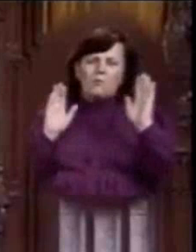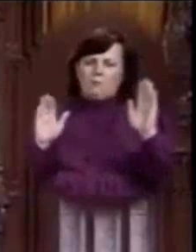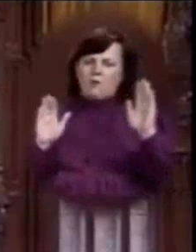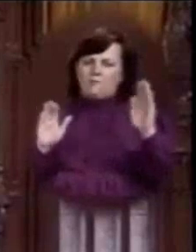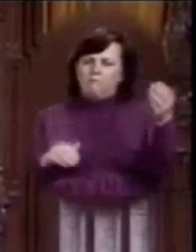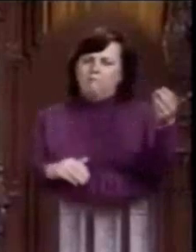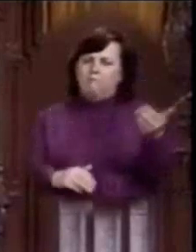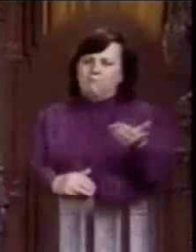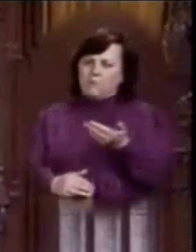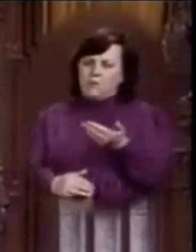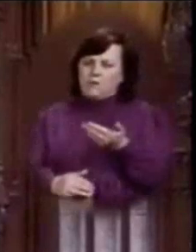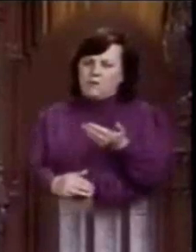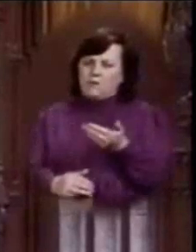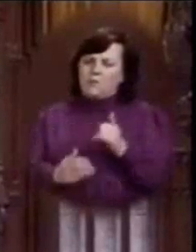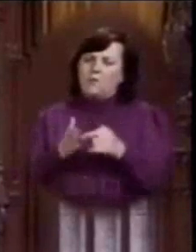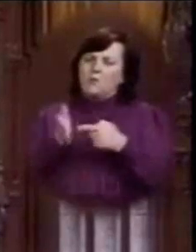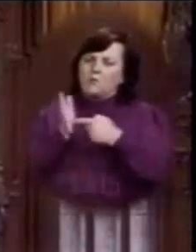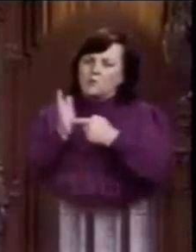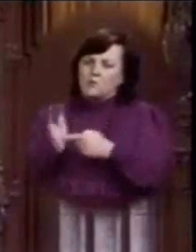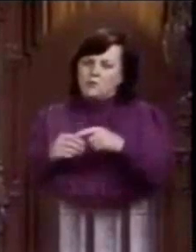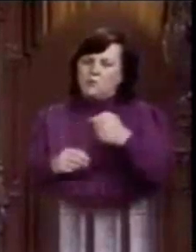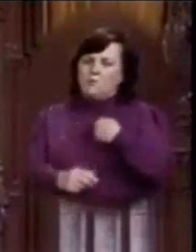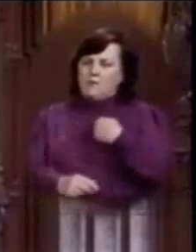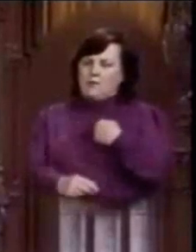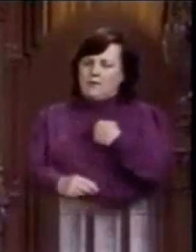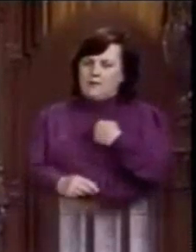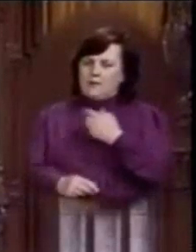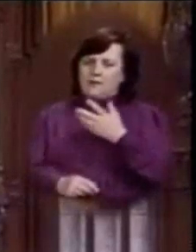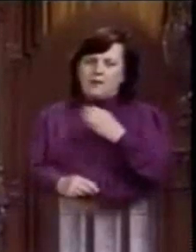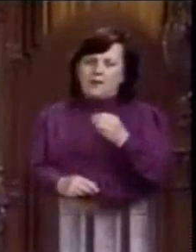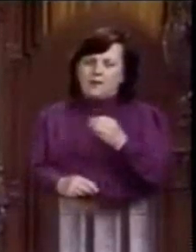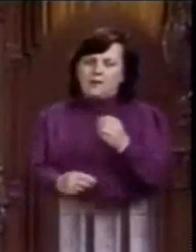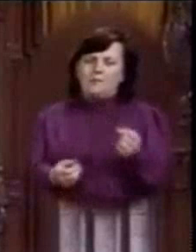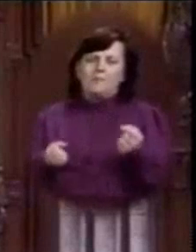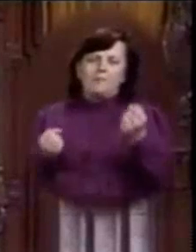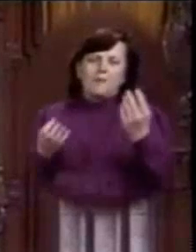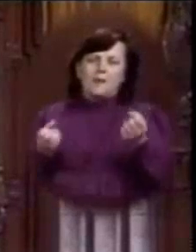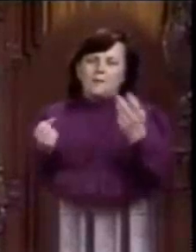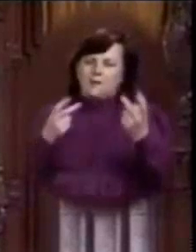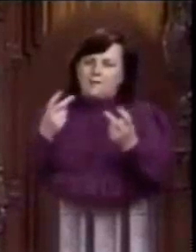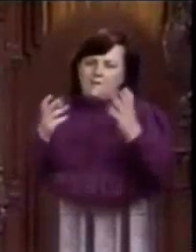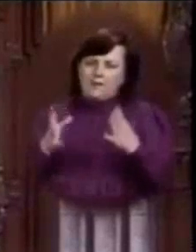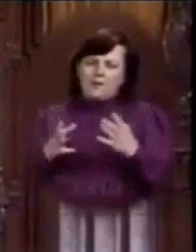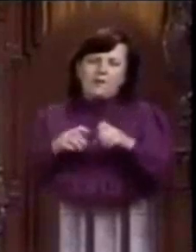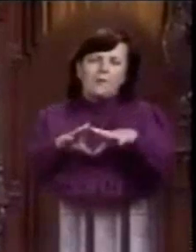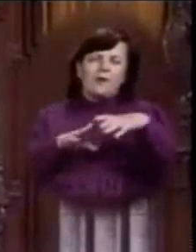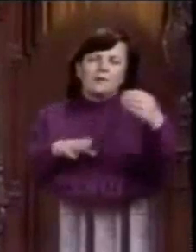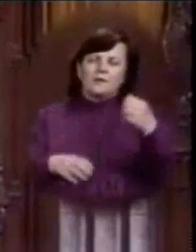outstanding hospitality which you have shown to me and to your many visitors from